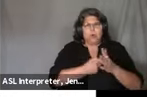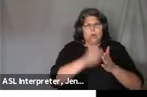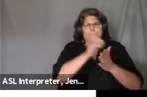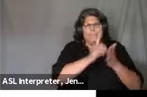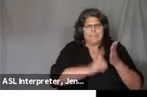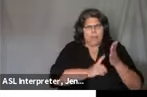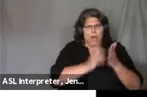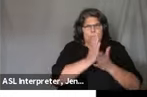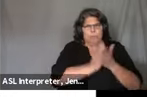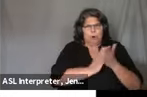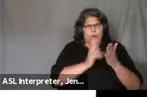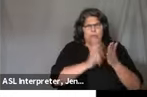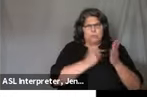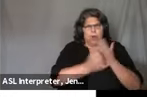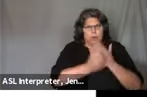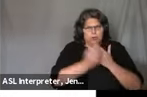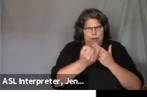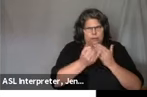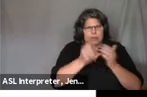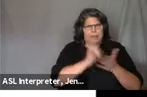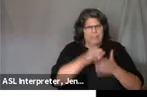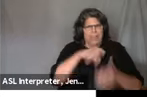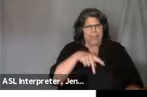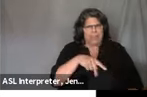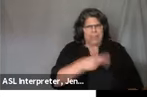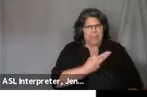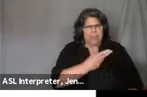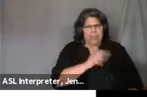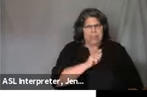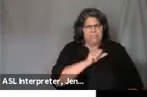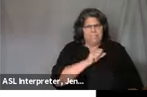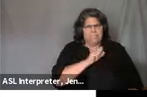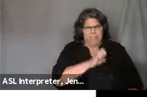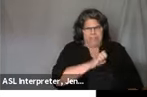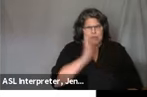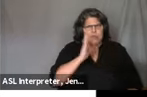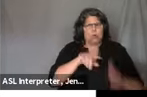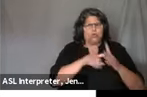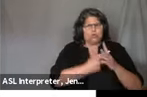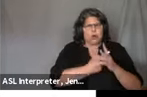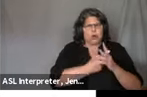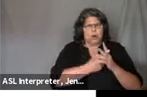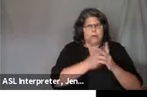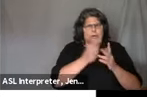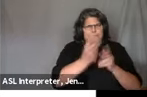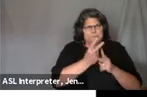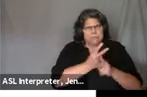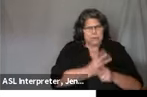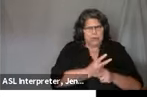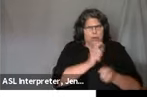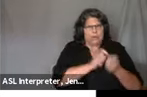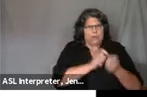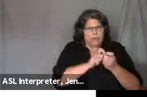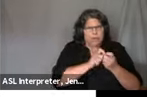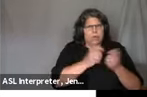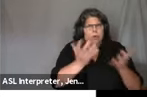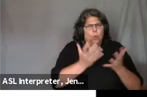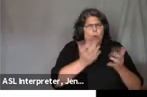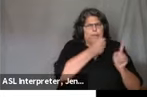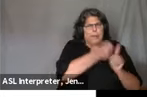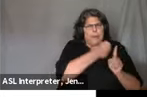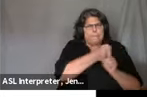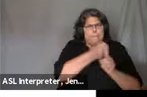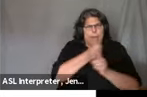And within the design phase, we'll start refining what the actual impacts are to